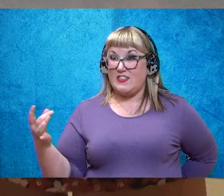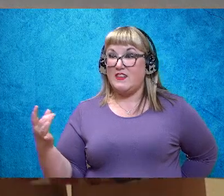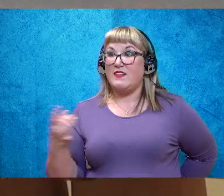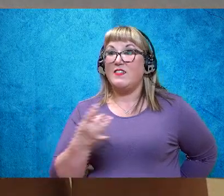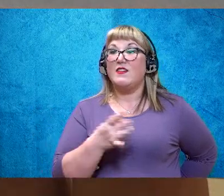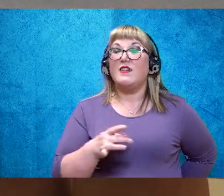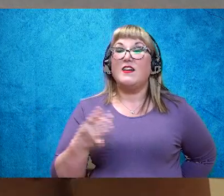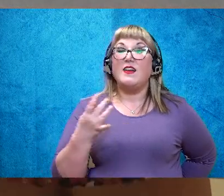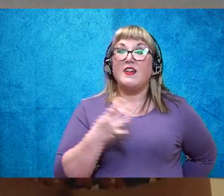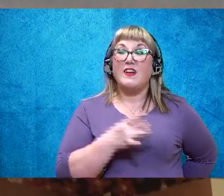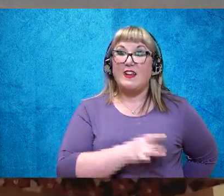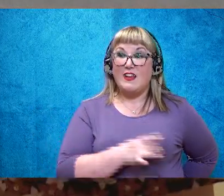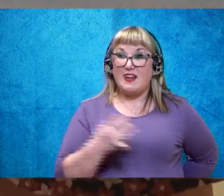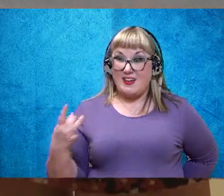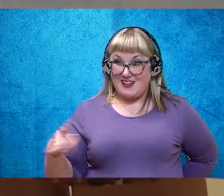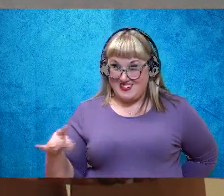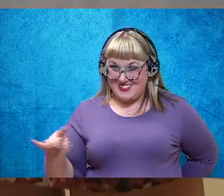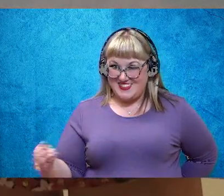17,